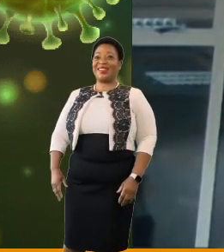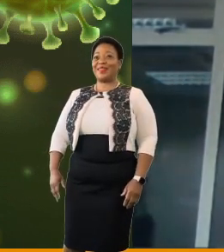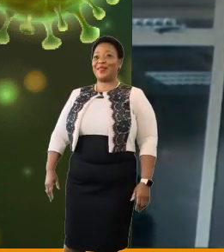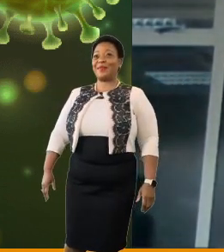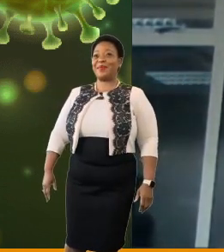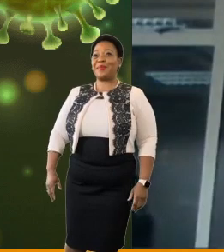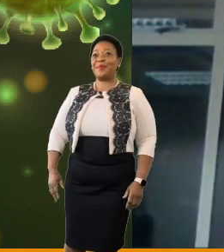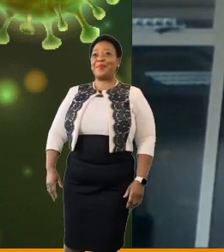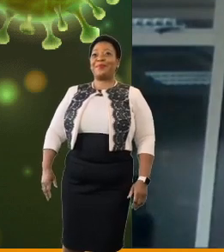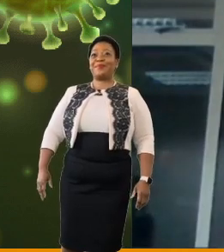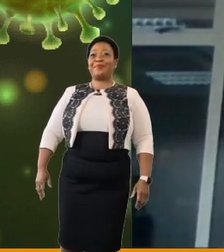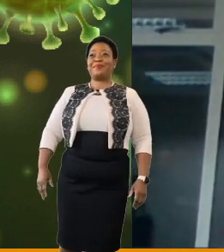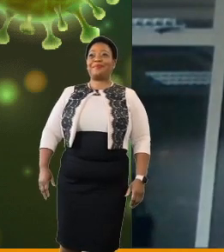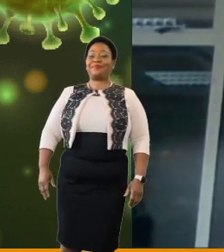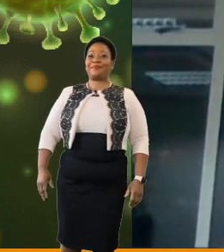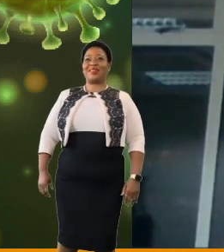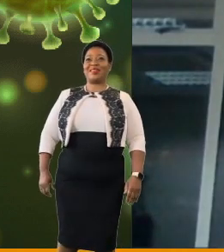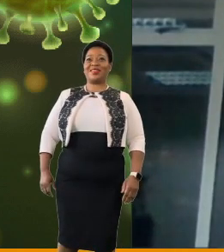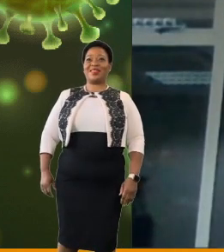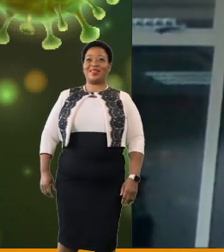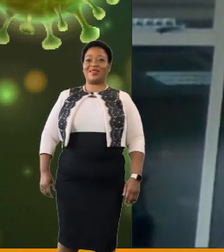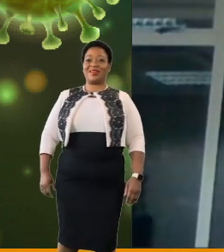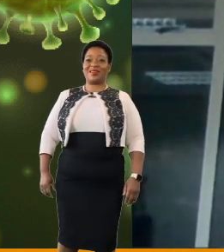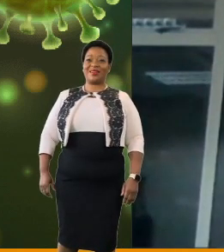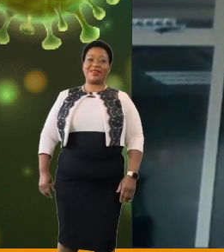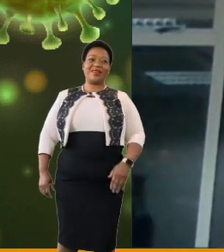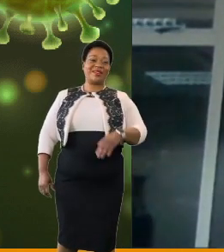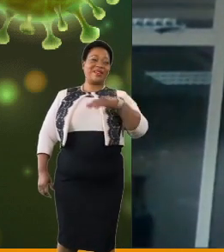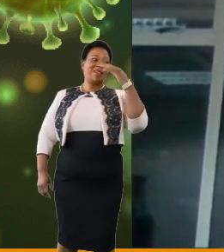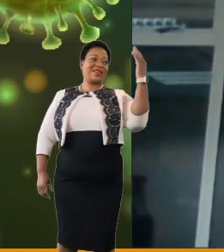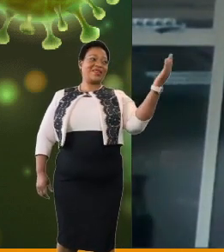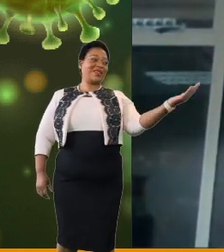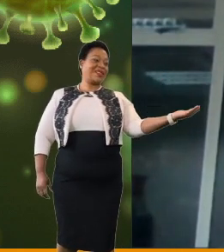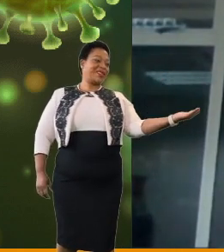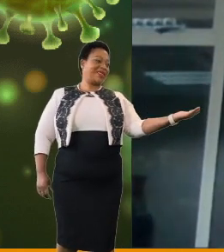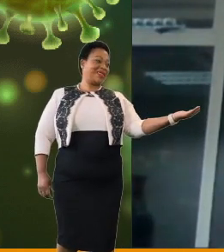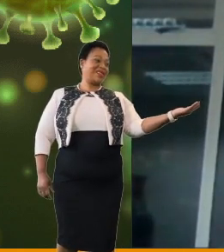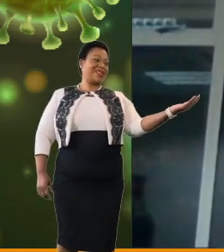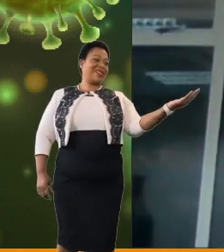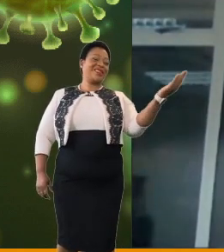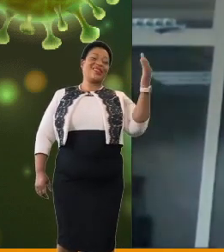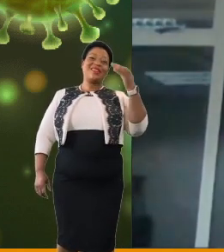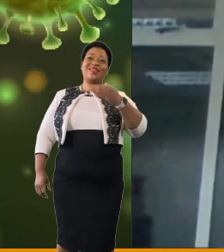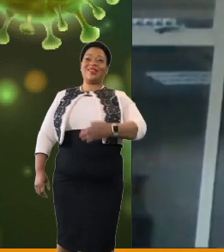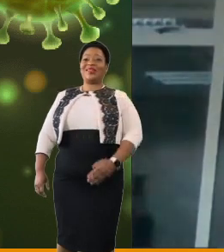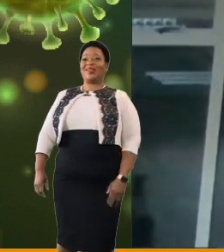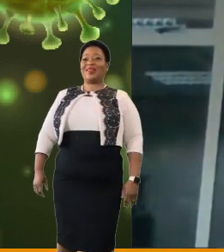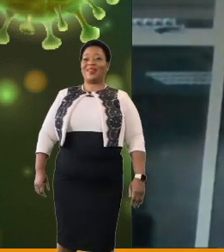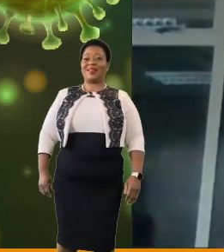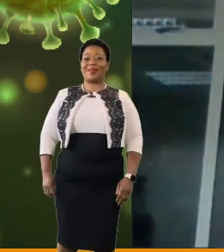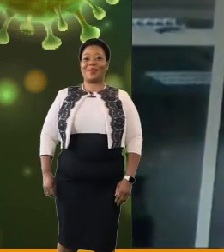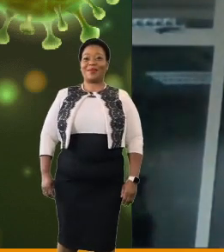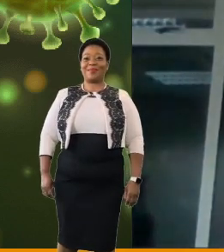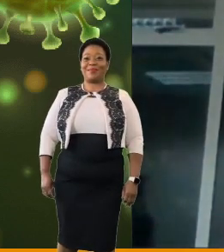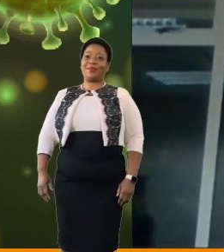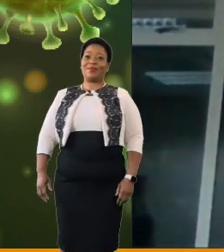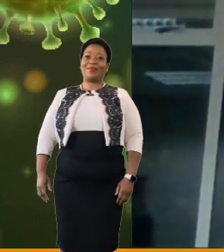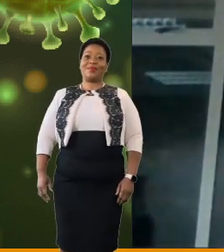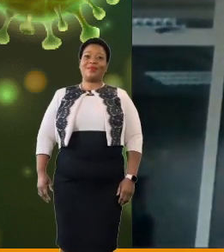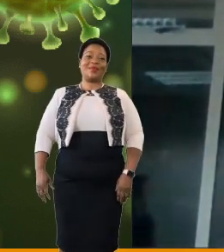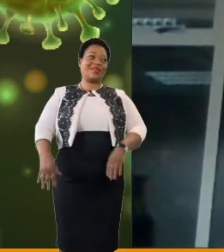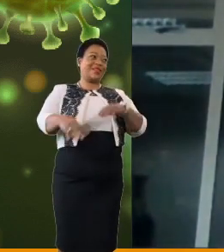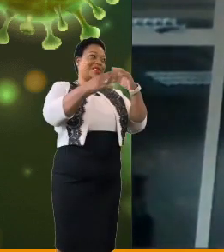leading to a specific area where without that road, you can't have development.